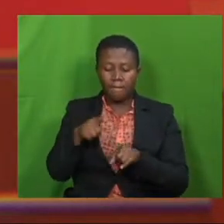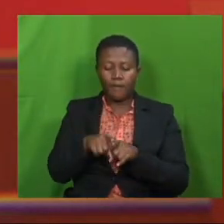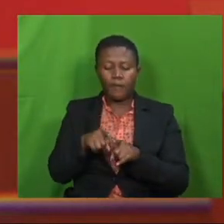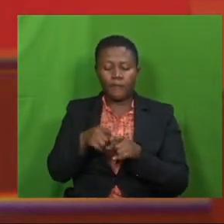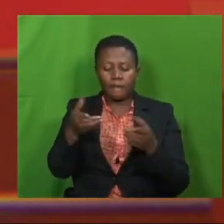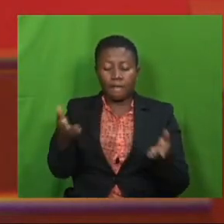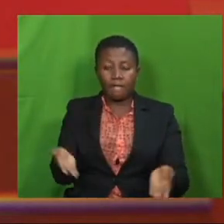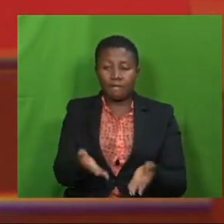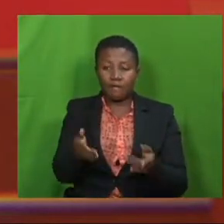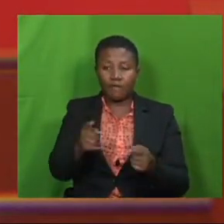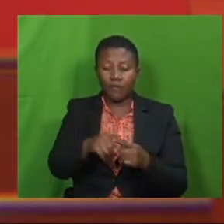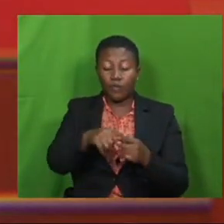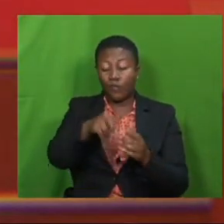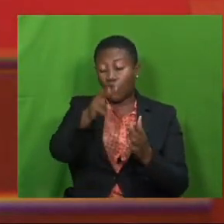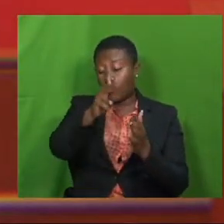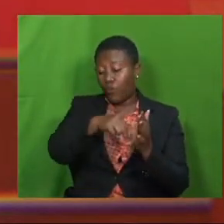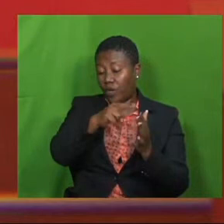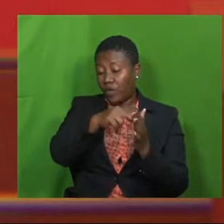speaker's closing remarks.